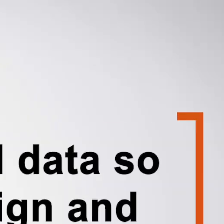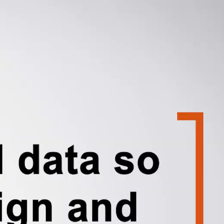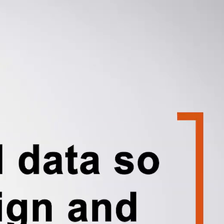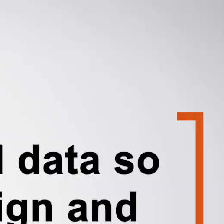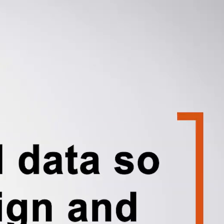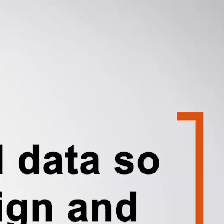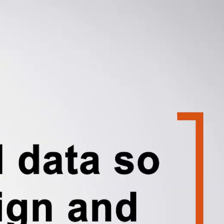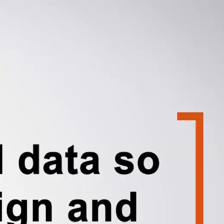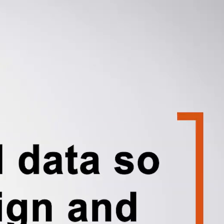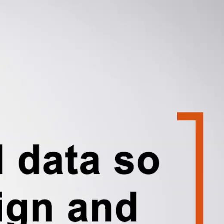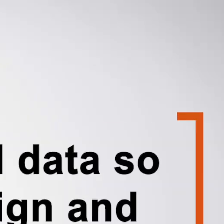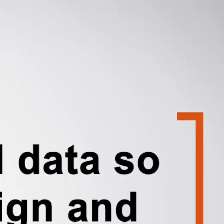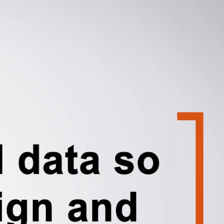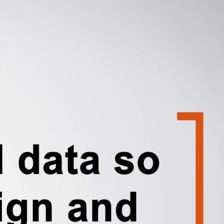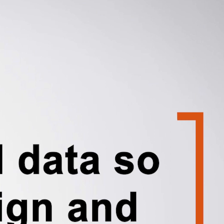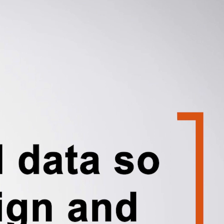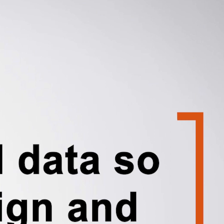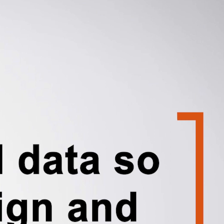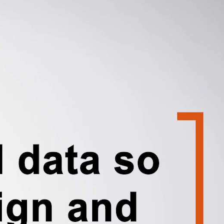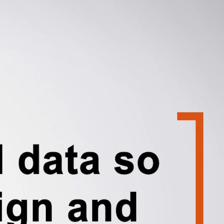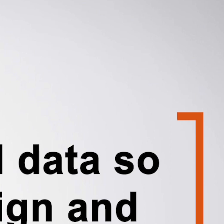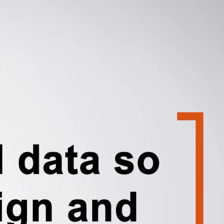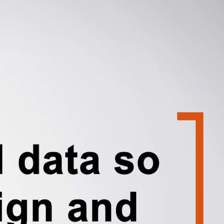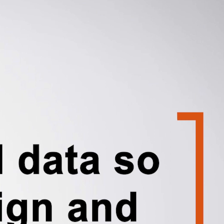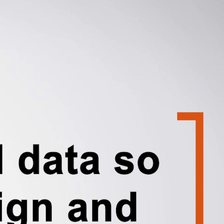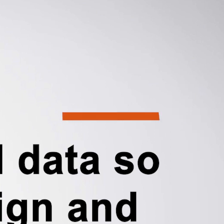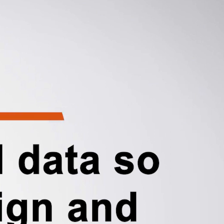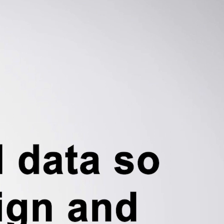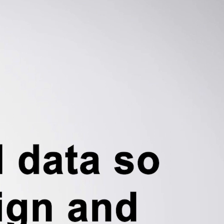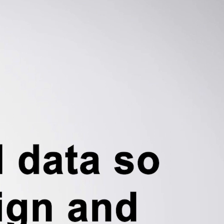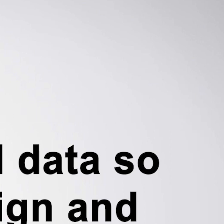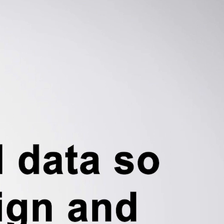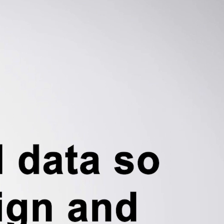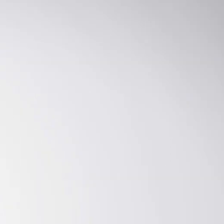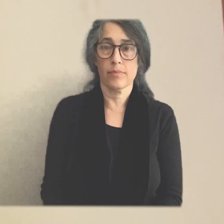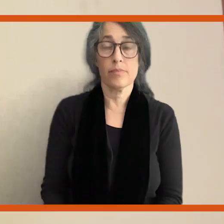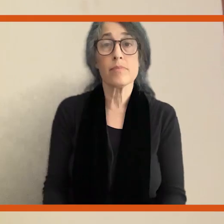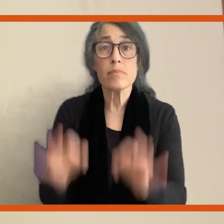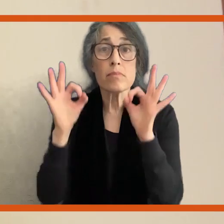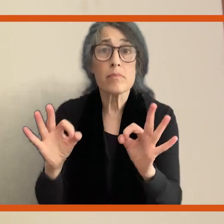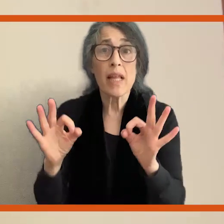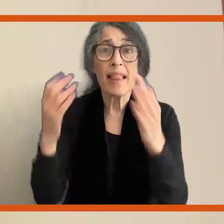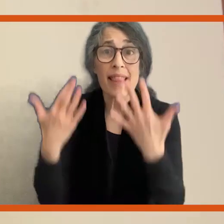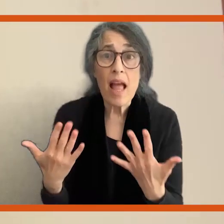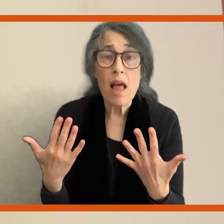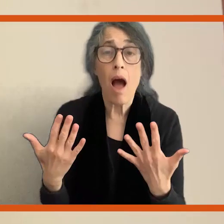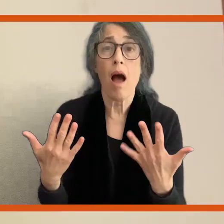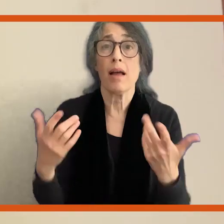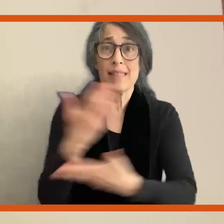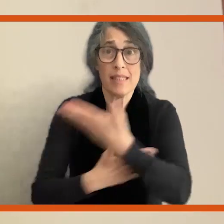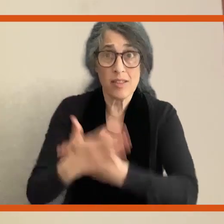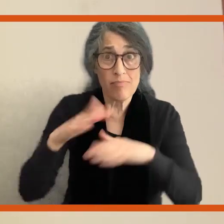disaggregated data so important for the design and implementation of inclusive education policies?